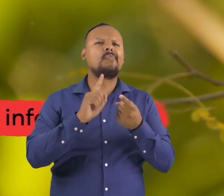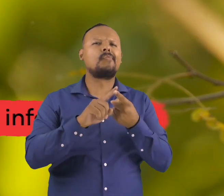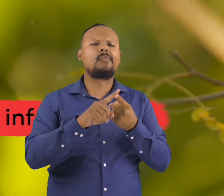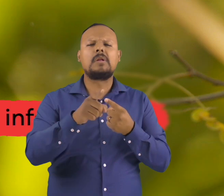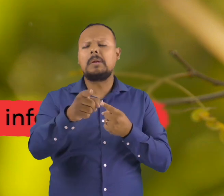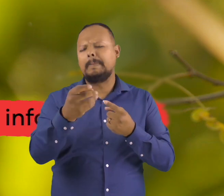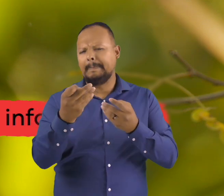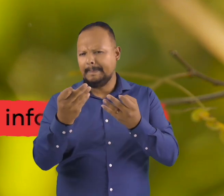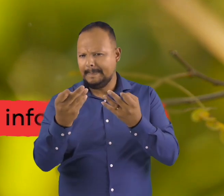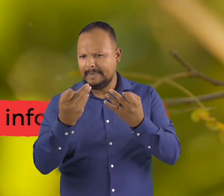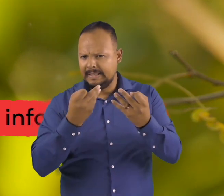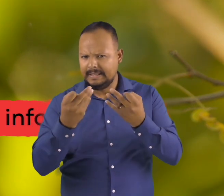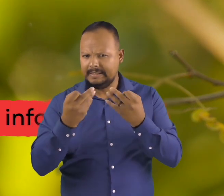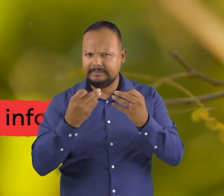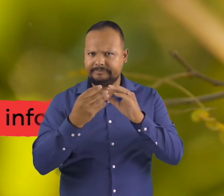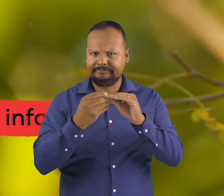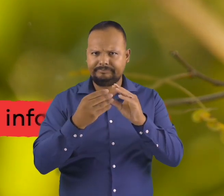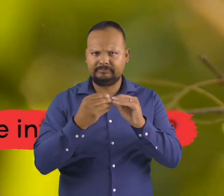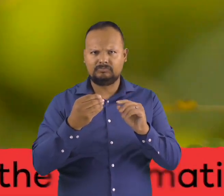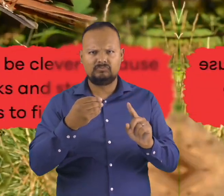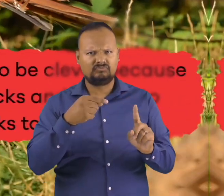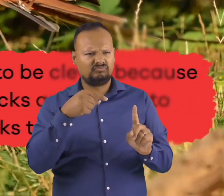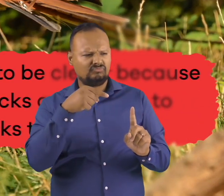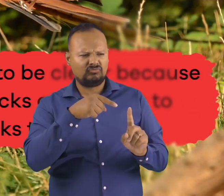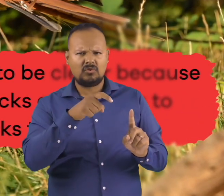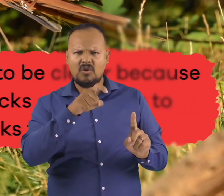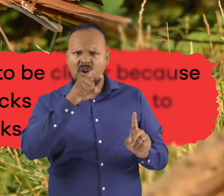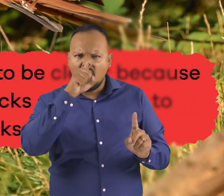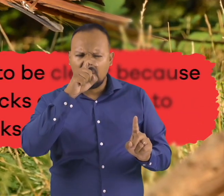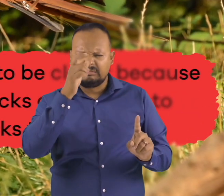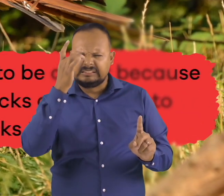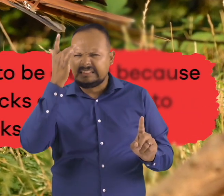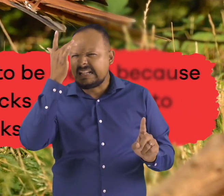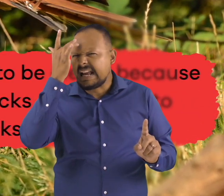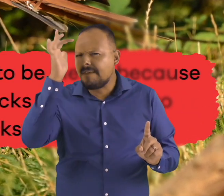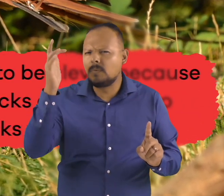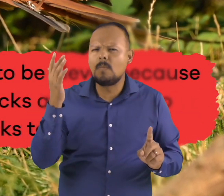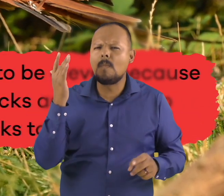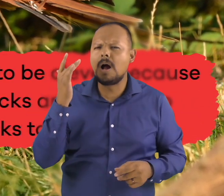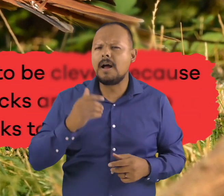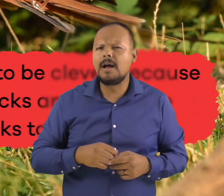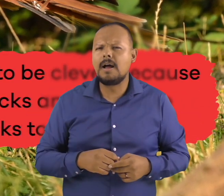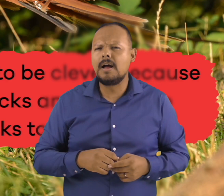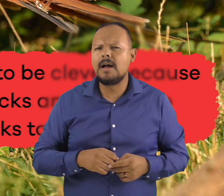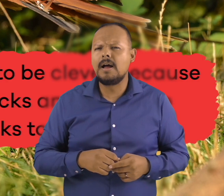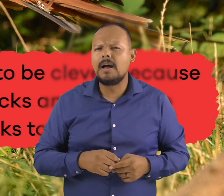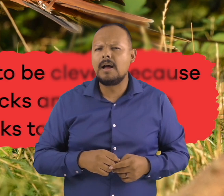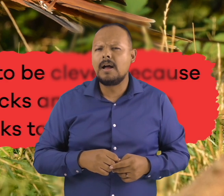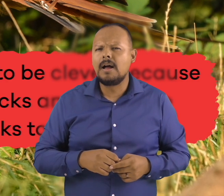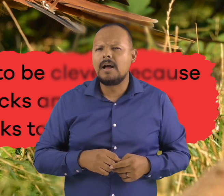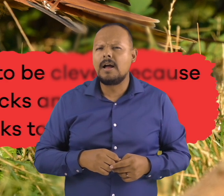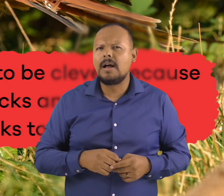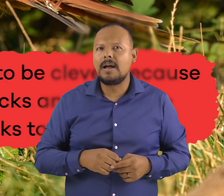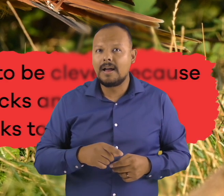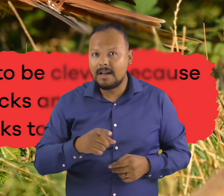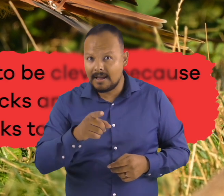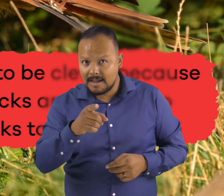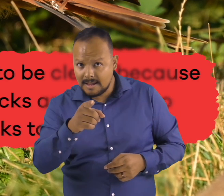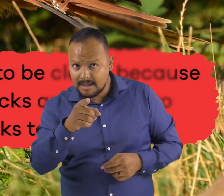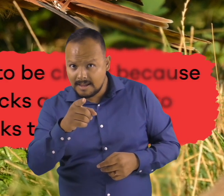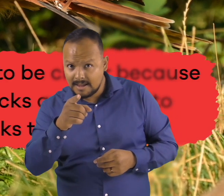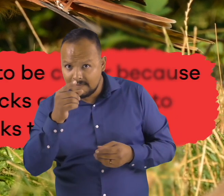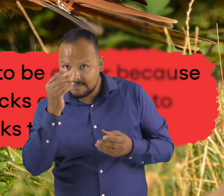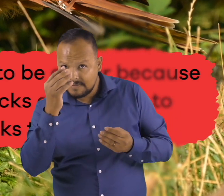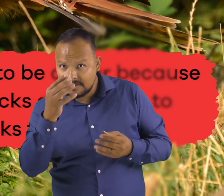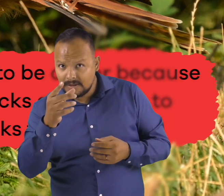Where did you find the information? The hawk is considered to be clever because it will use tools like sticks